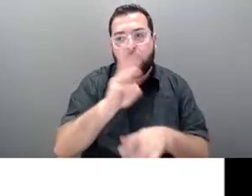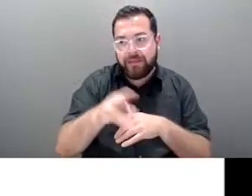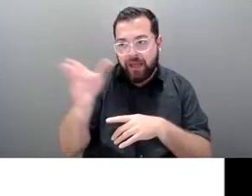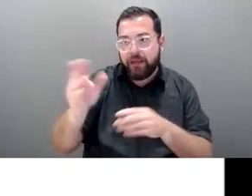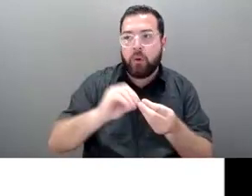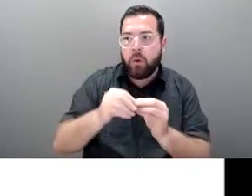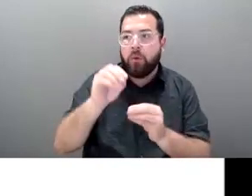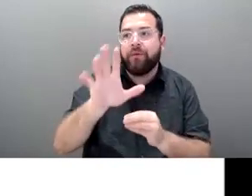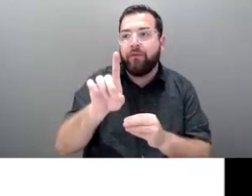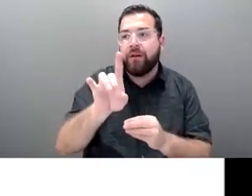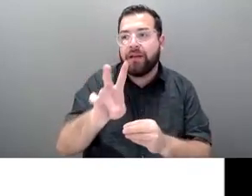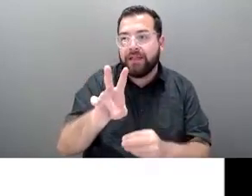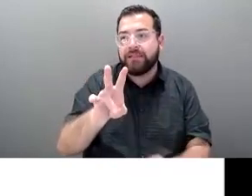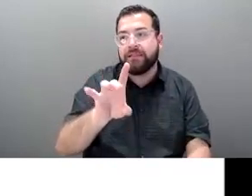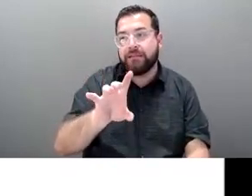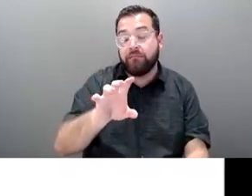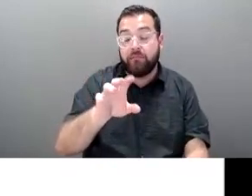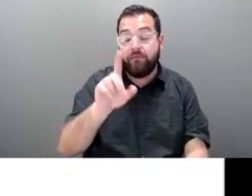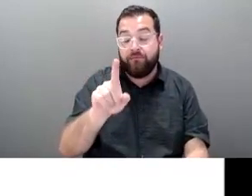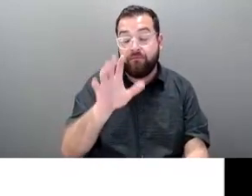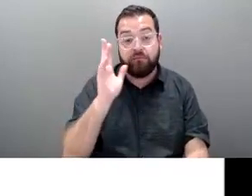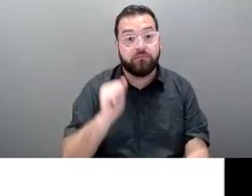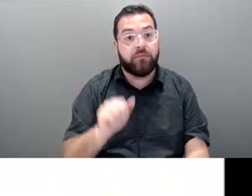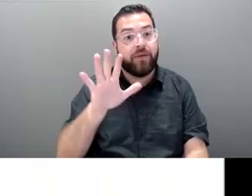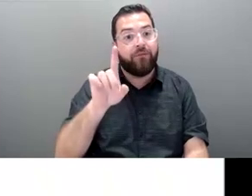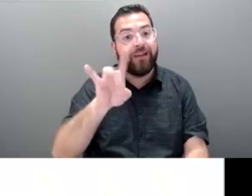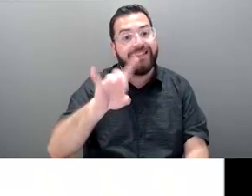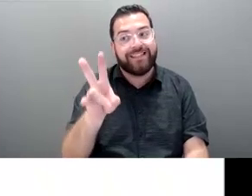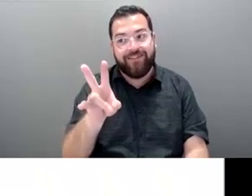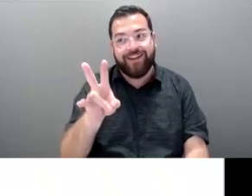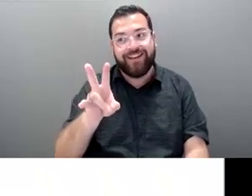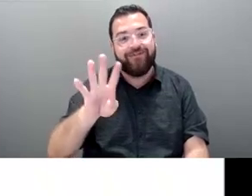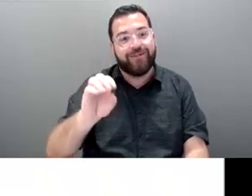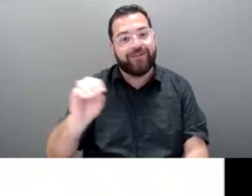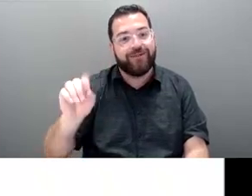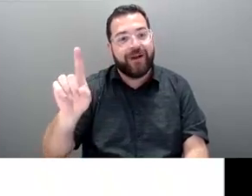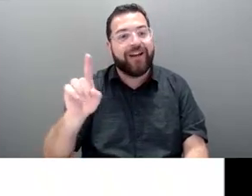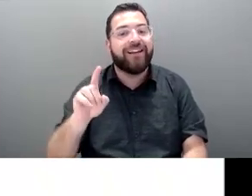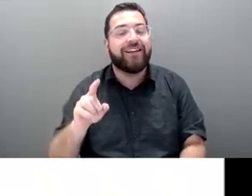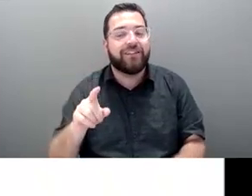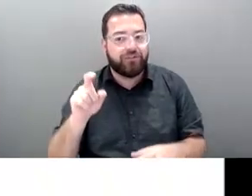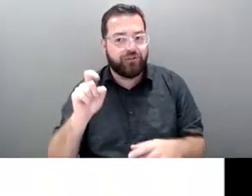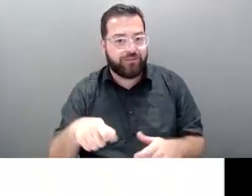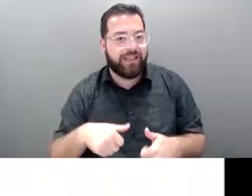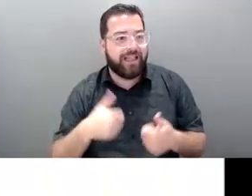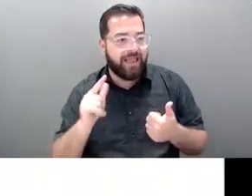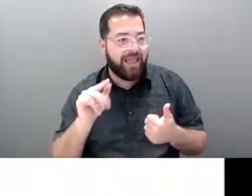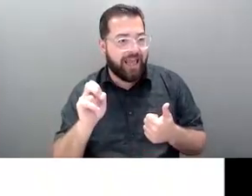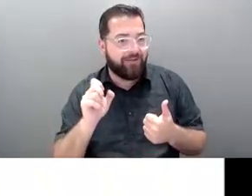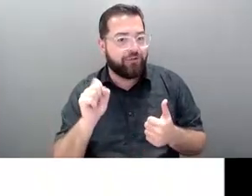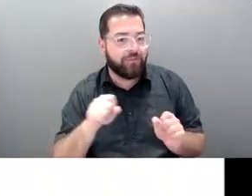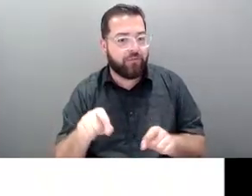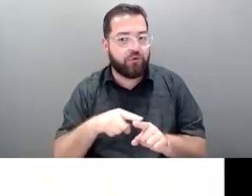menti.com, and this should be live, but if anyone is trying to do it and my computer crashed, I had to restart